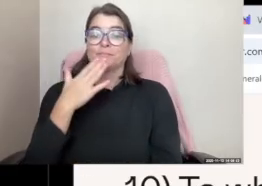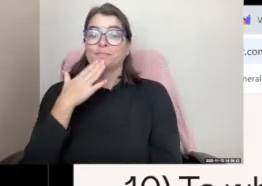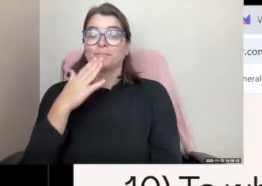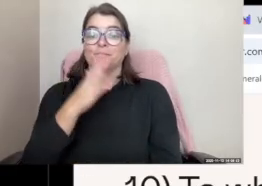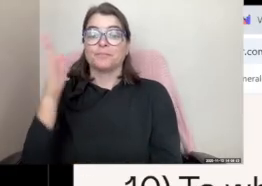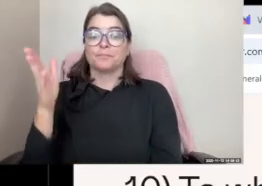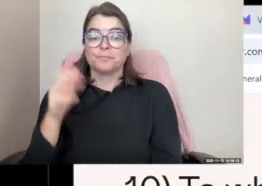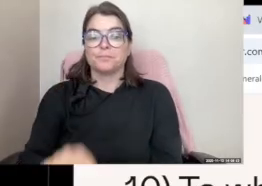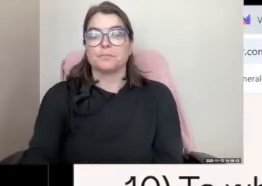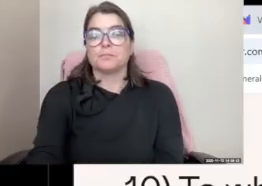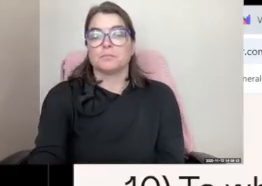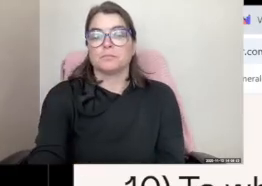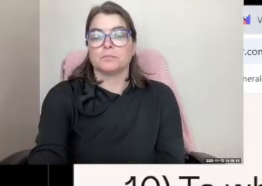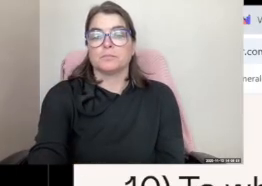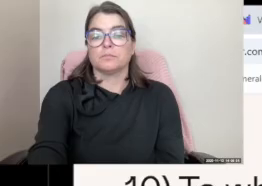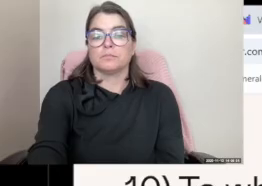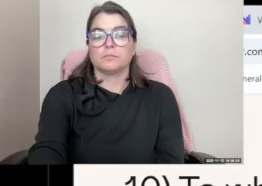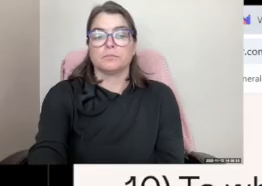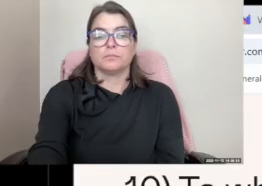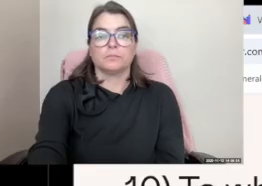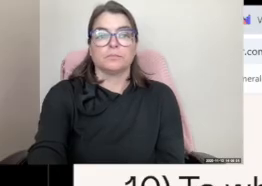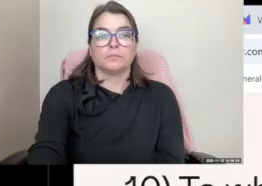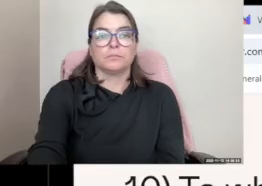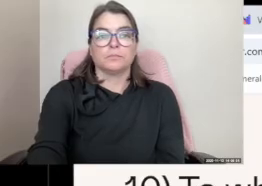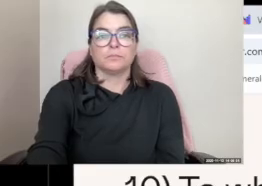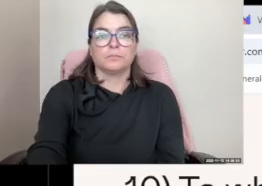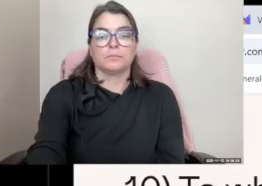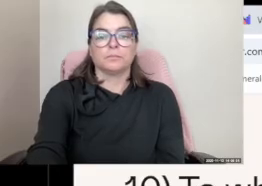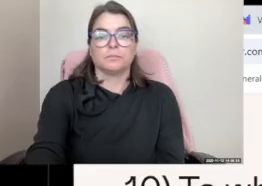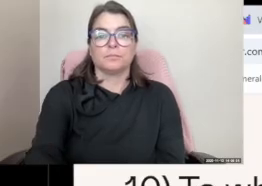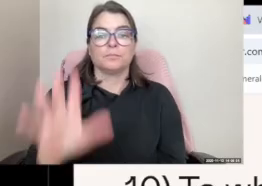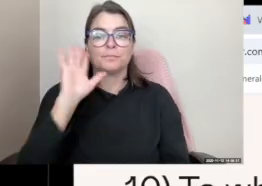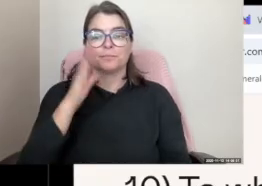of the health impacts from air pollution. So appreciate that.